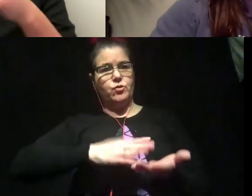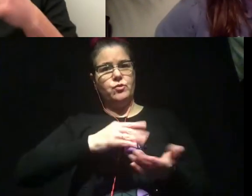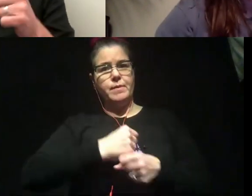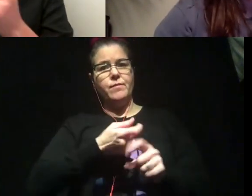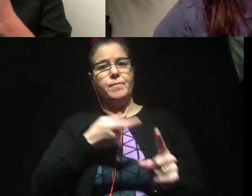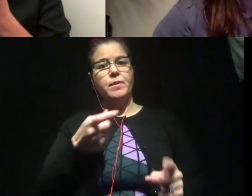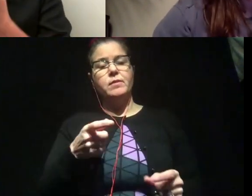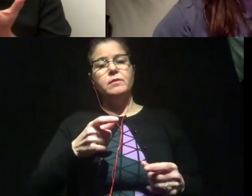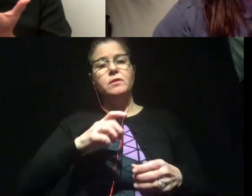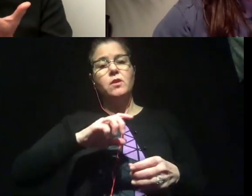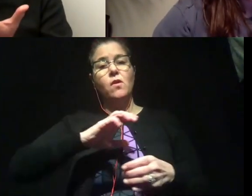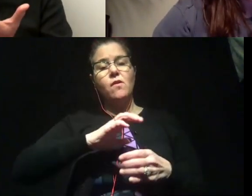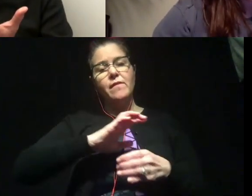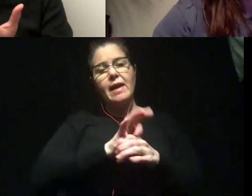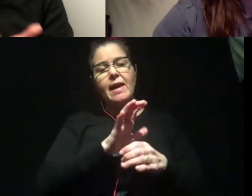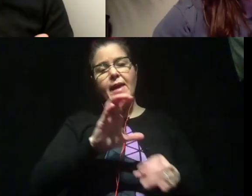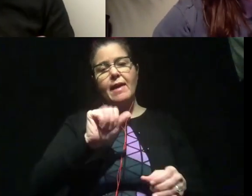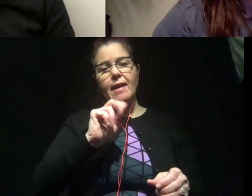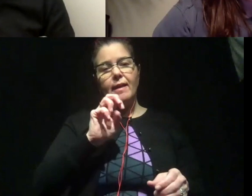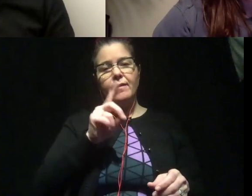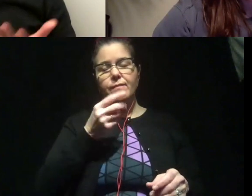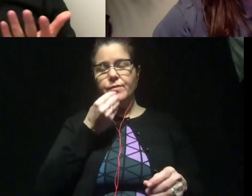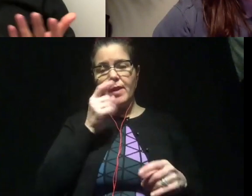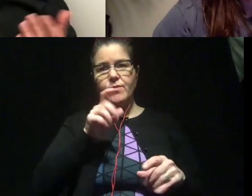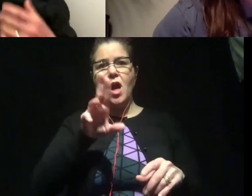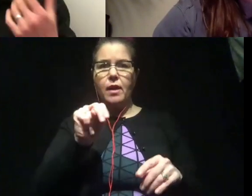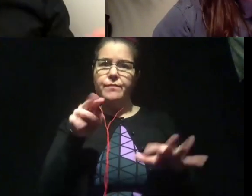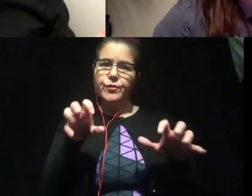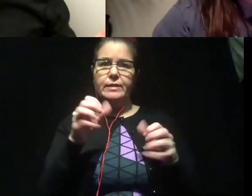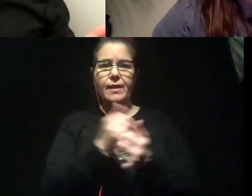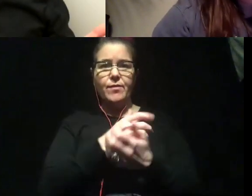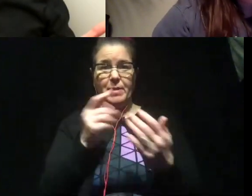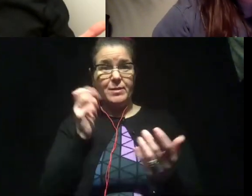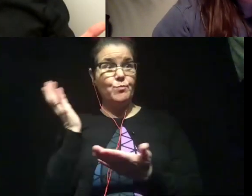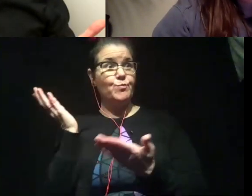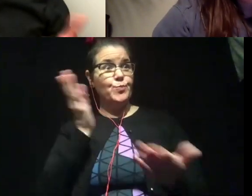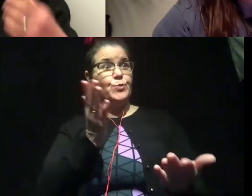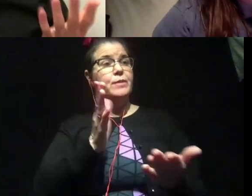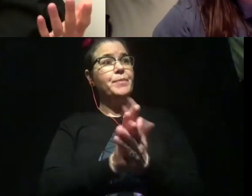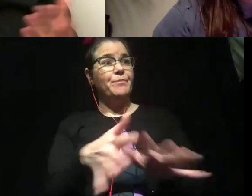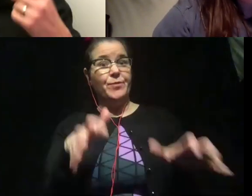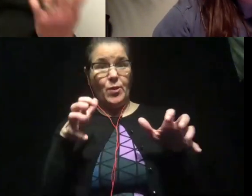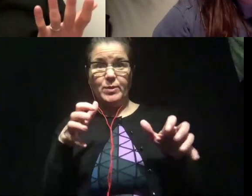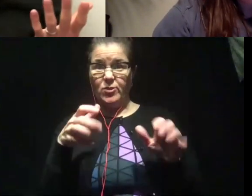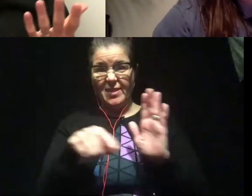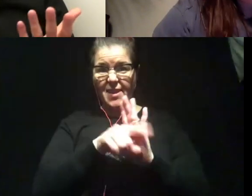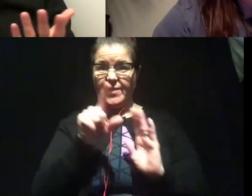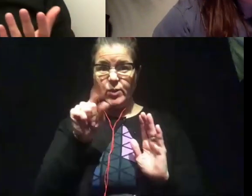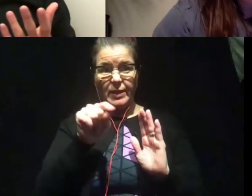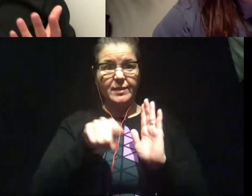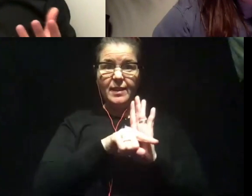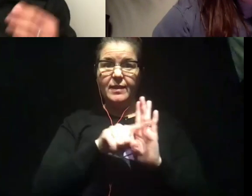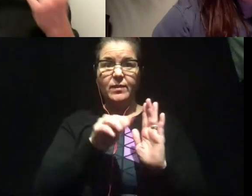like canned goods and stuff, one of the biggest challenges is you have to unfreeze everything, because everything's in a permanent freezer out there. When it's -20 or -40